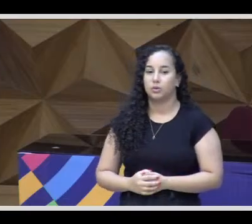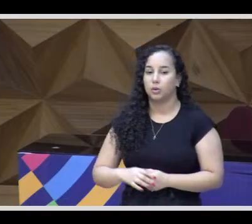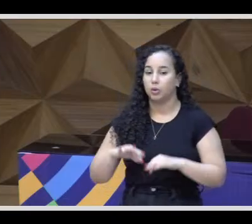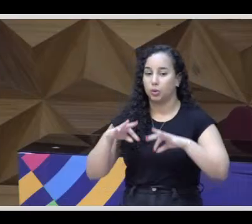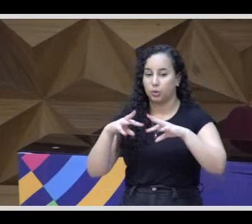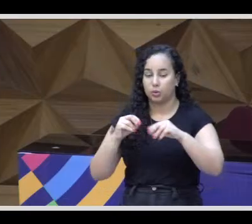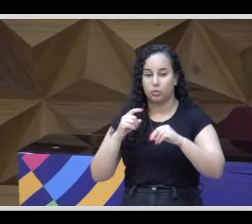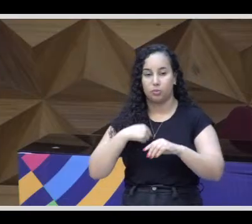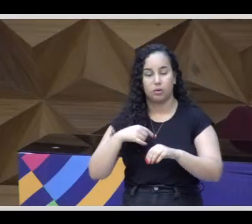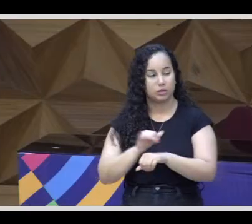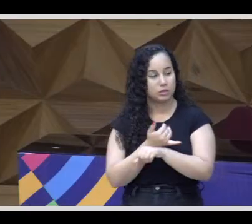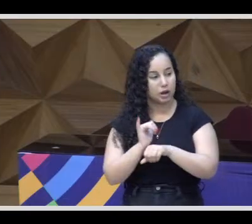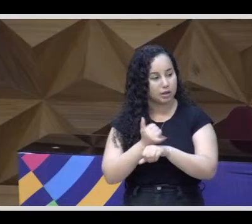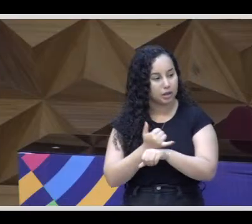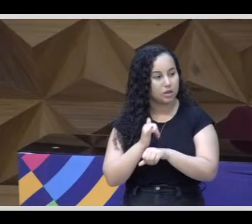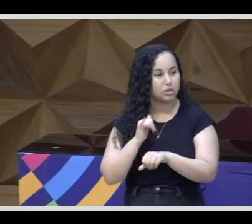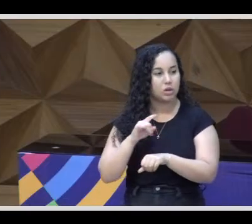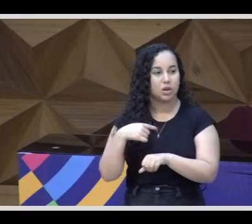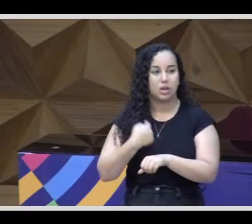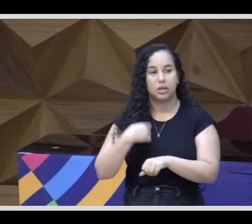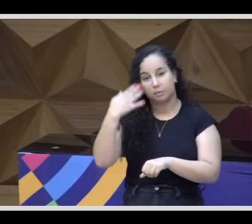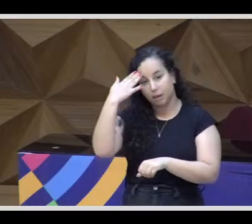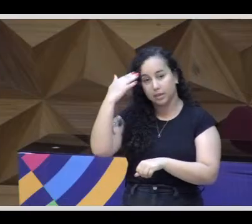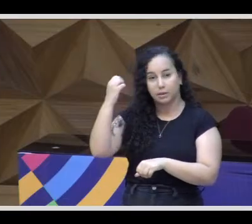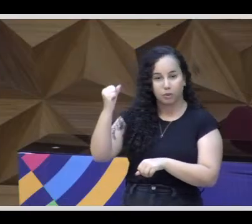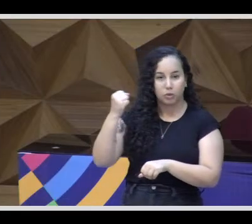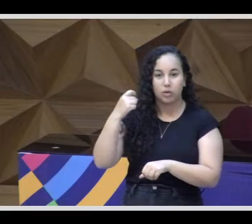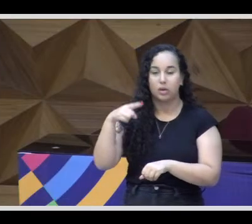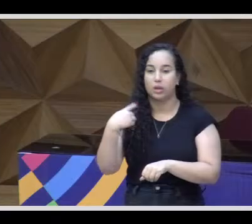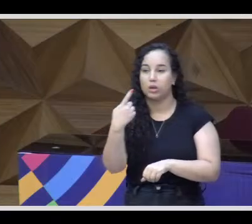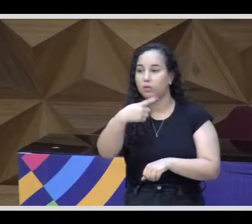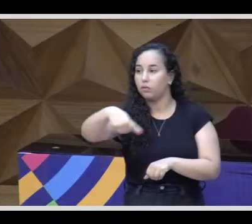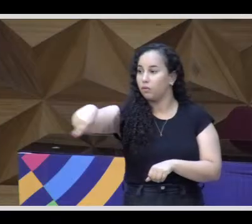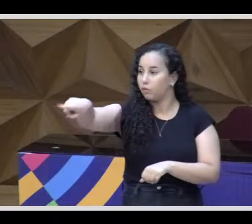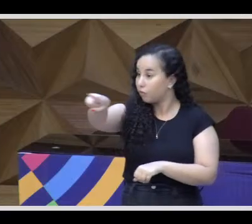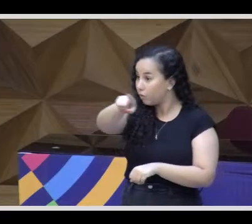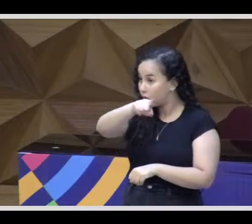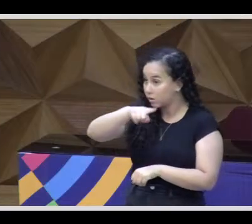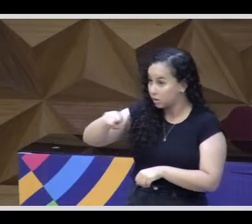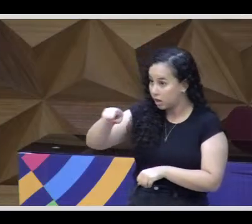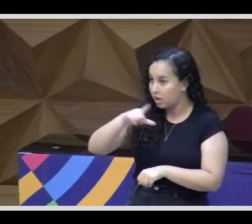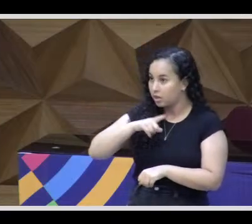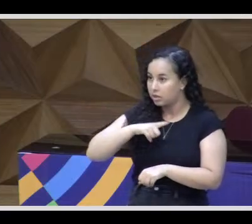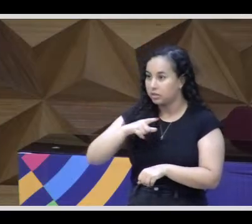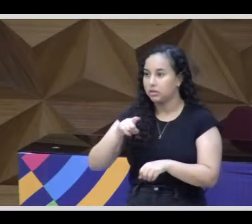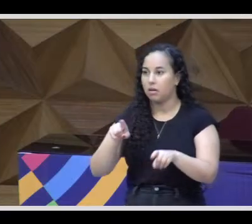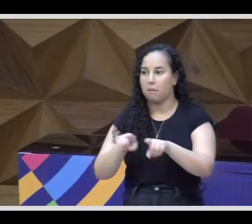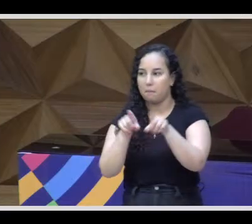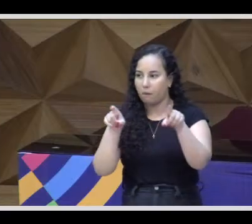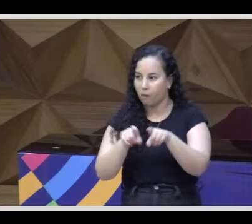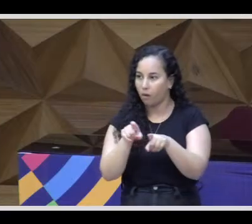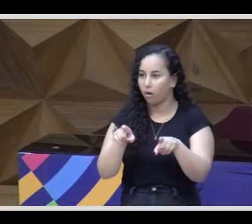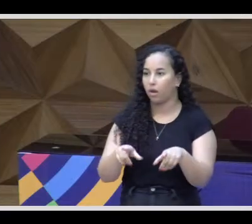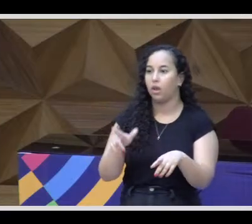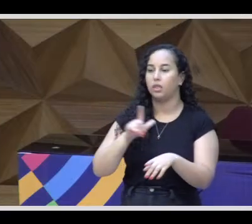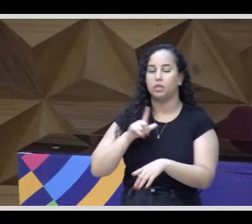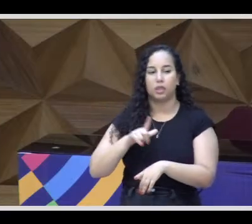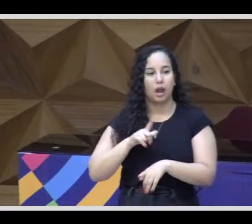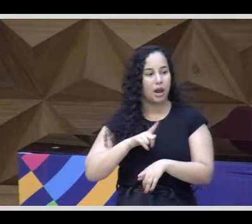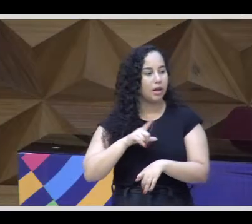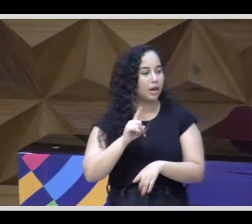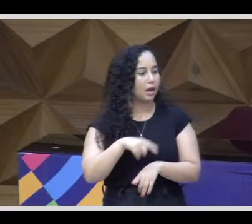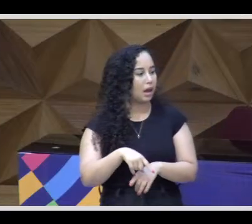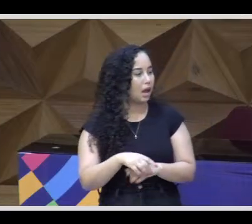tools and the wisdom that you guys in programming computer science have, it's so